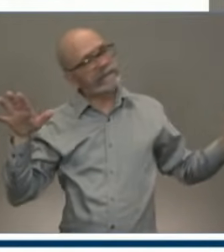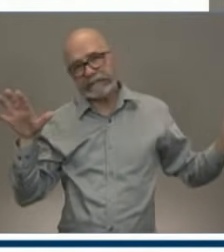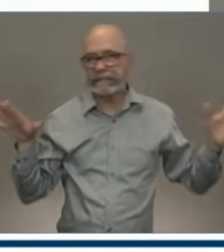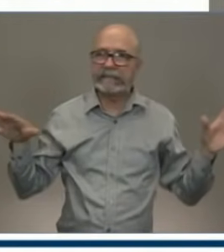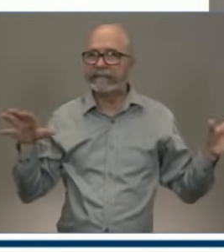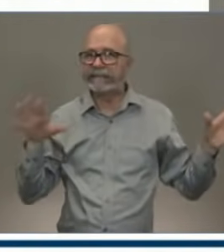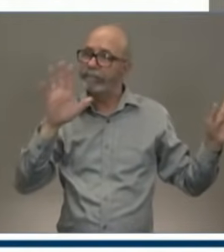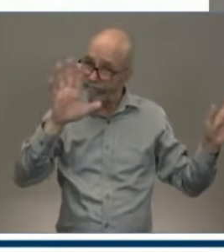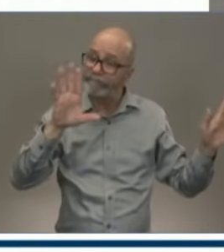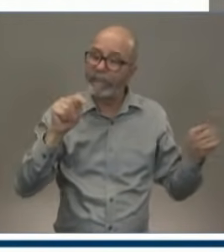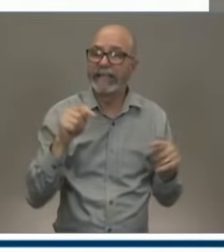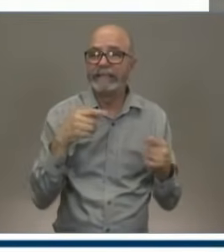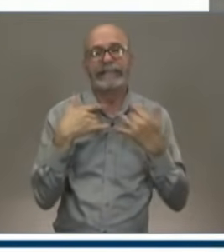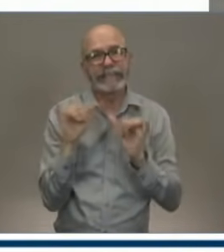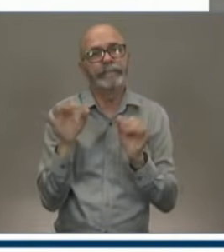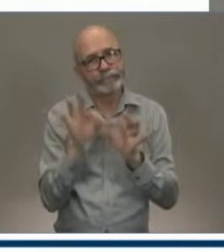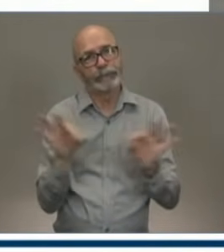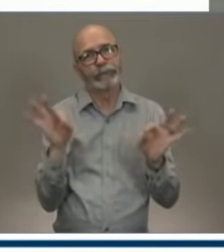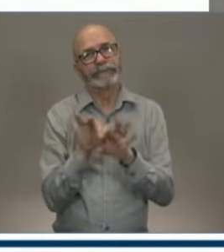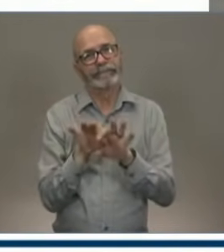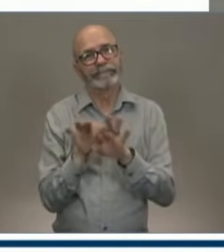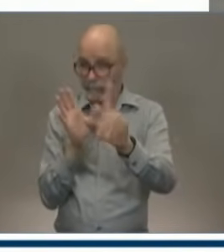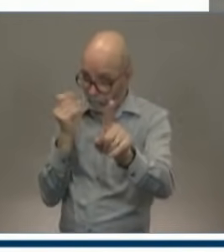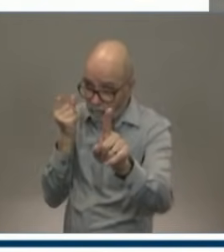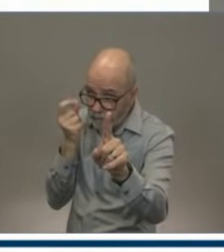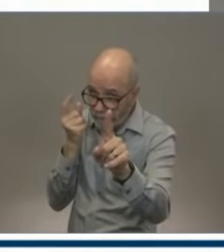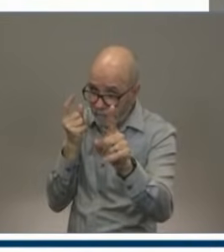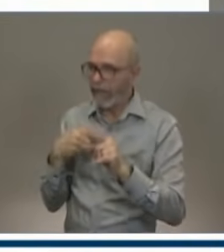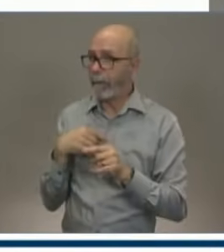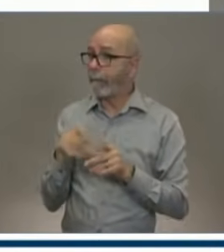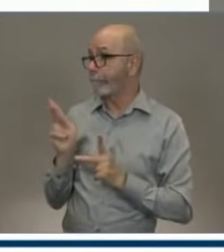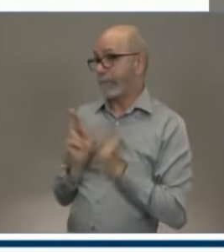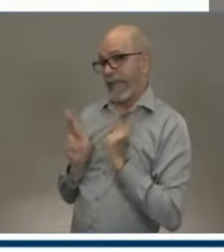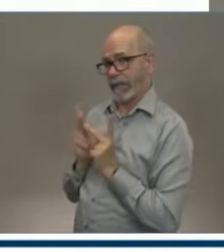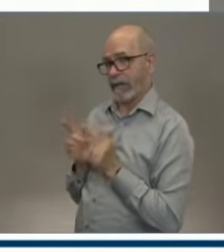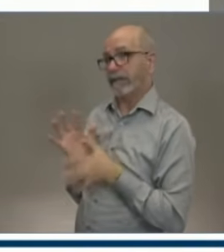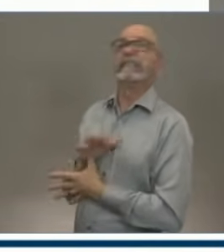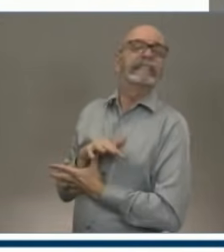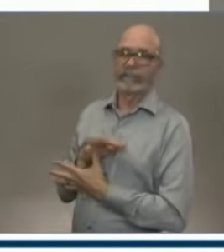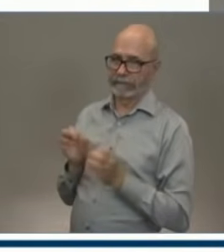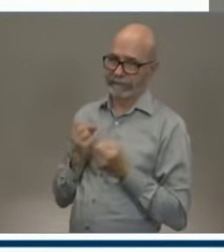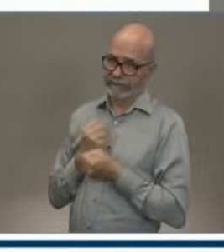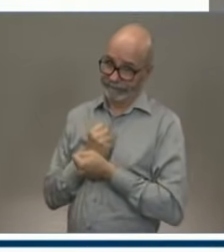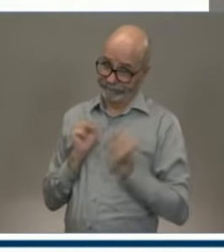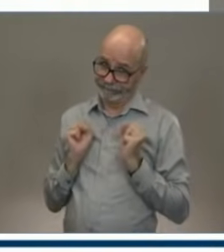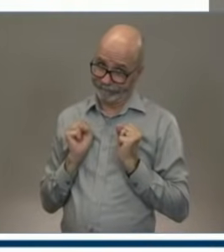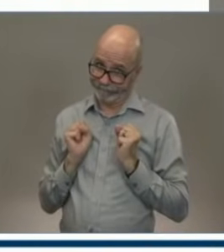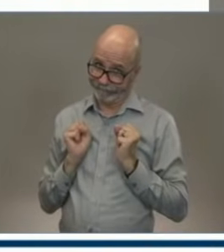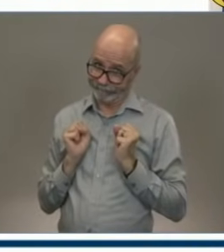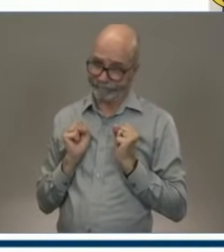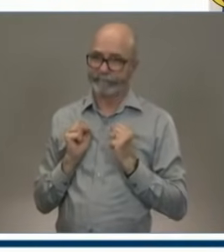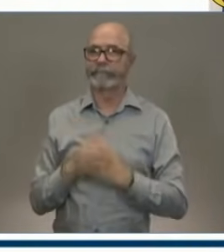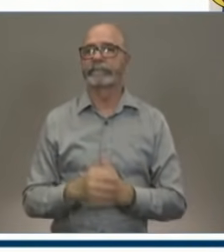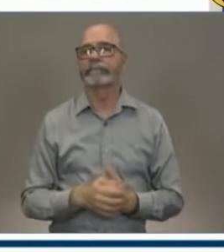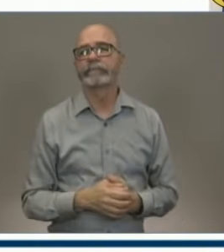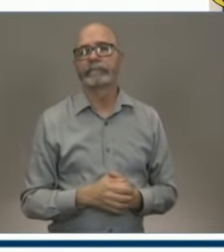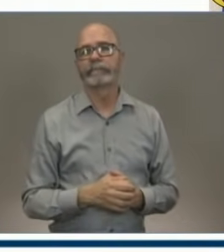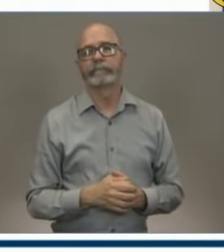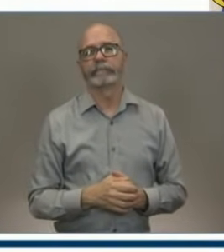but protecting the health and safety of Nova Scotians will always come first. Next question will go to Heidi with